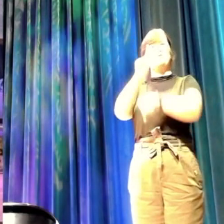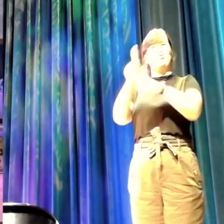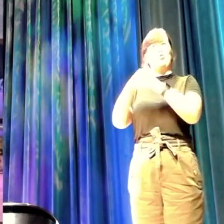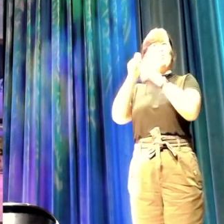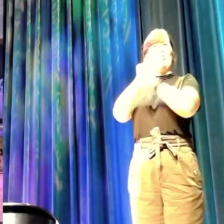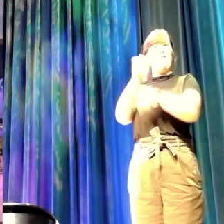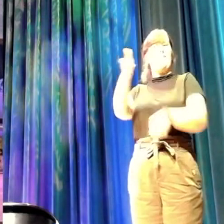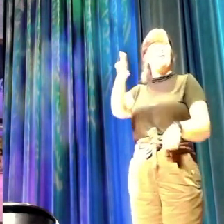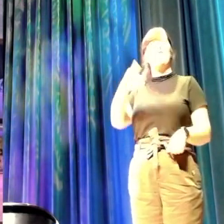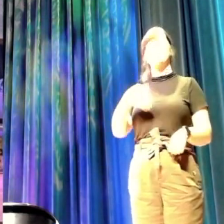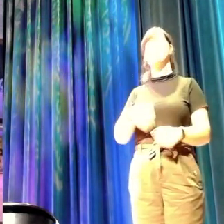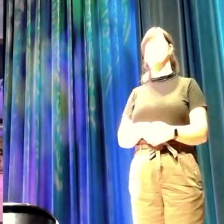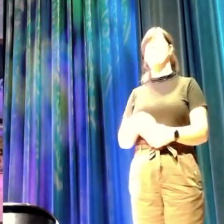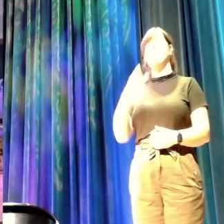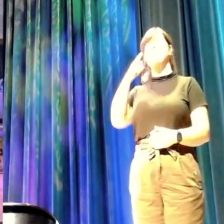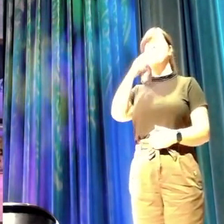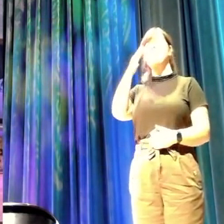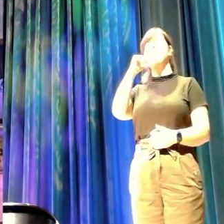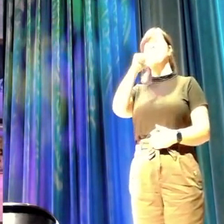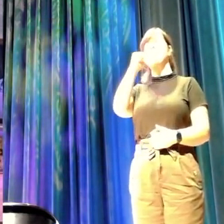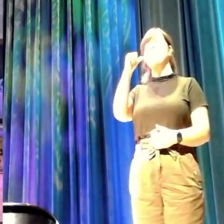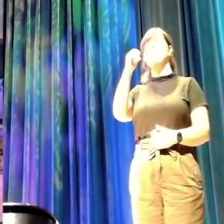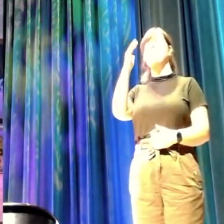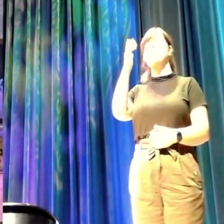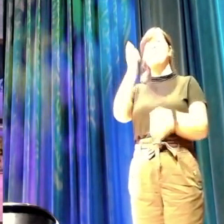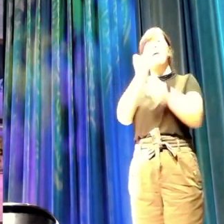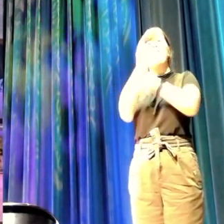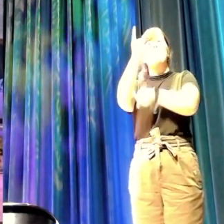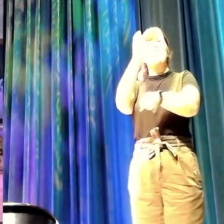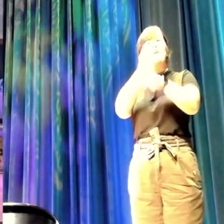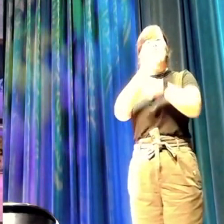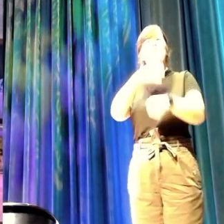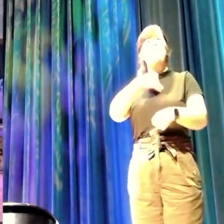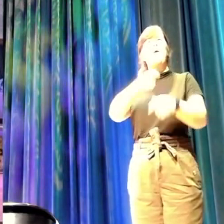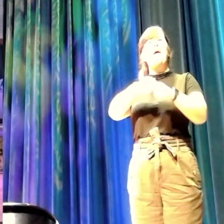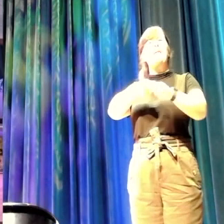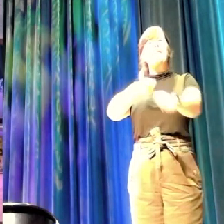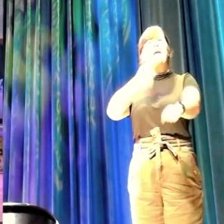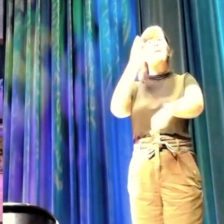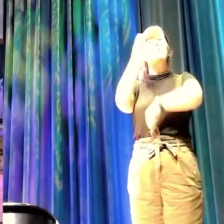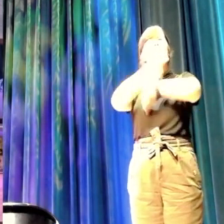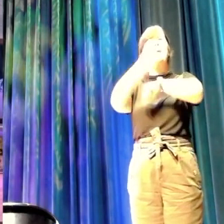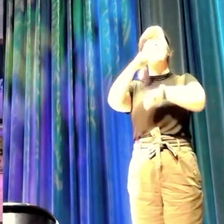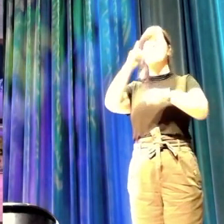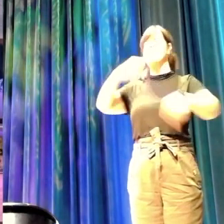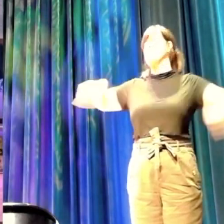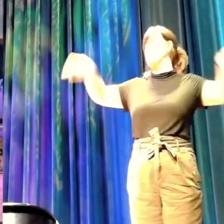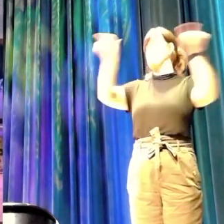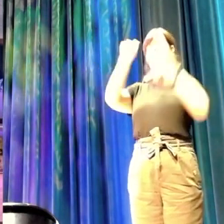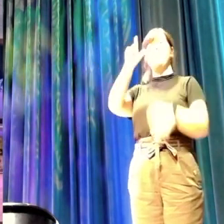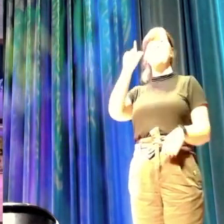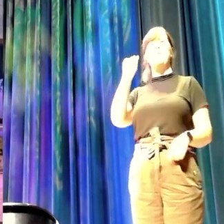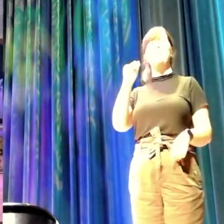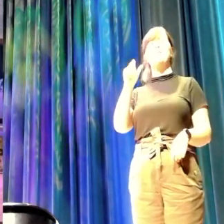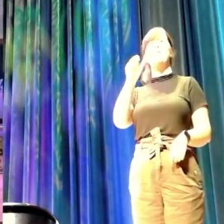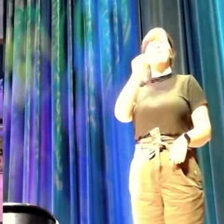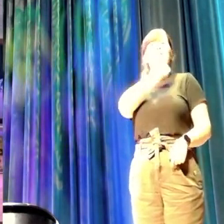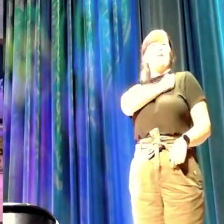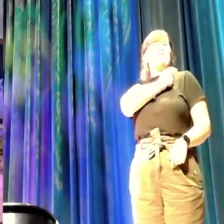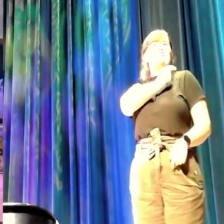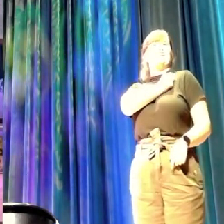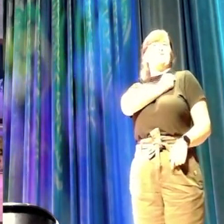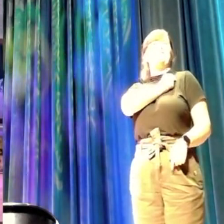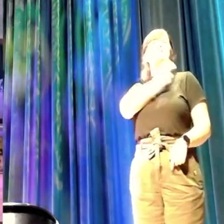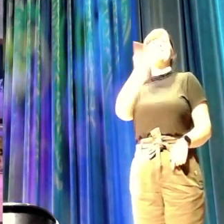thought, why not make this a yearly event for the entire state of Alabama? Ashley Townsend, who